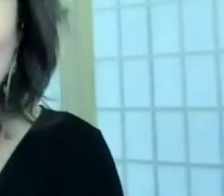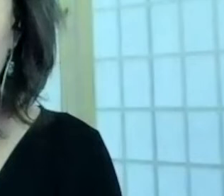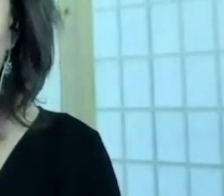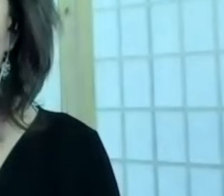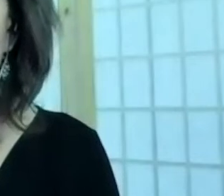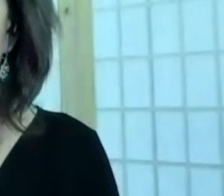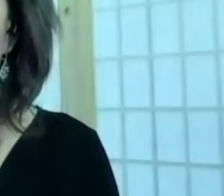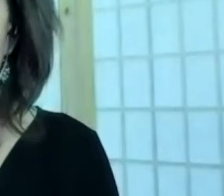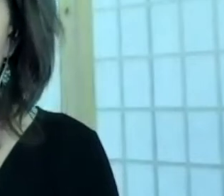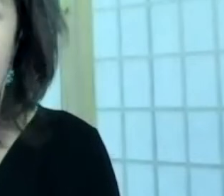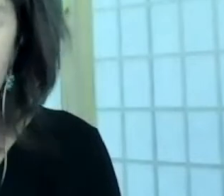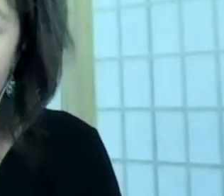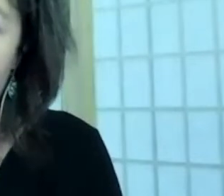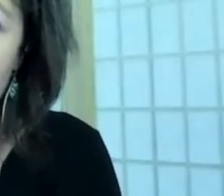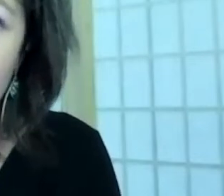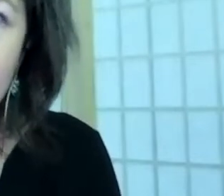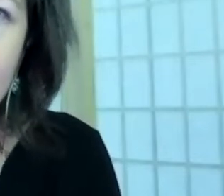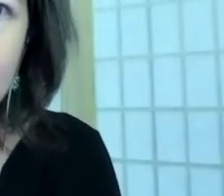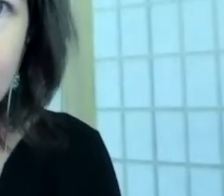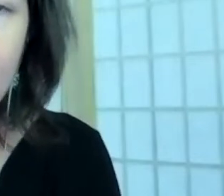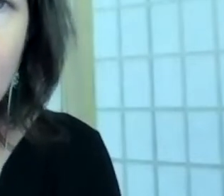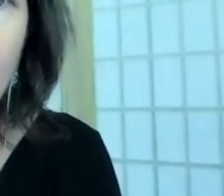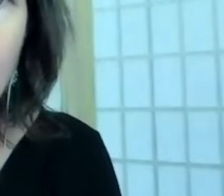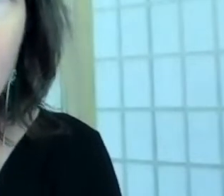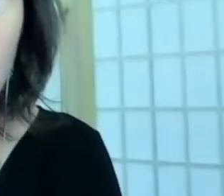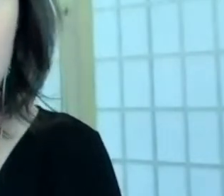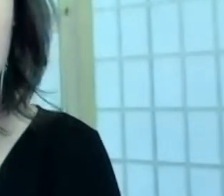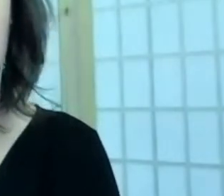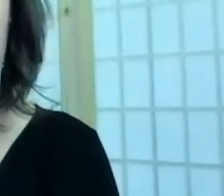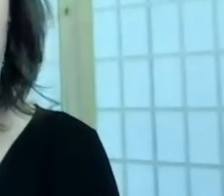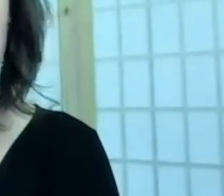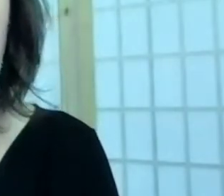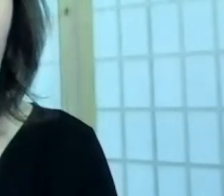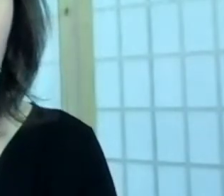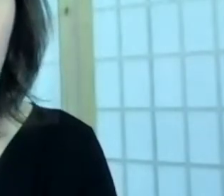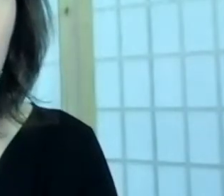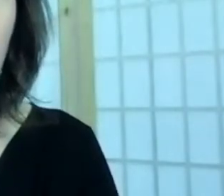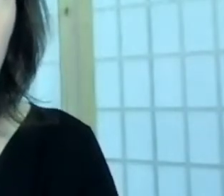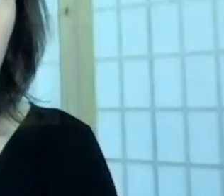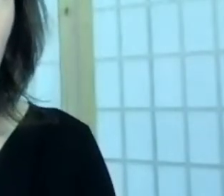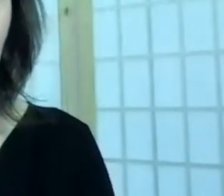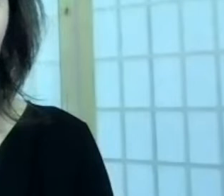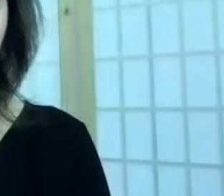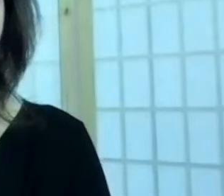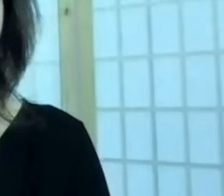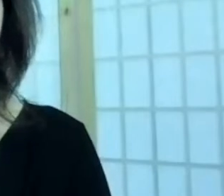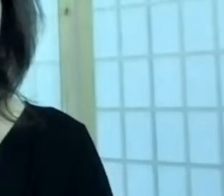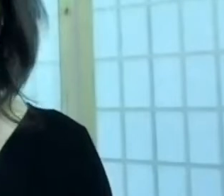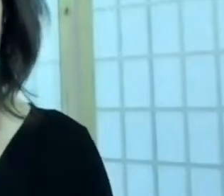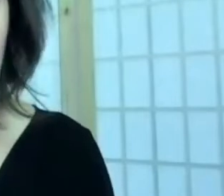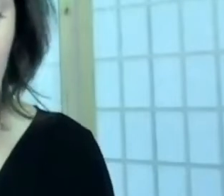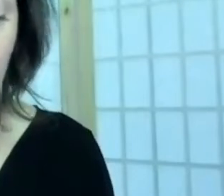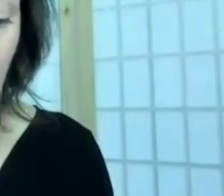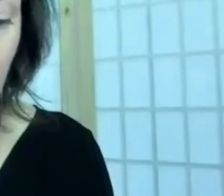because we want to know about what happened there briefly. And then Krista, if you have takeaways, things you're appreciating, or